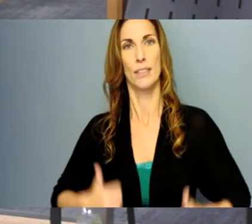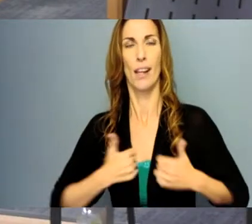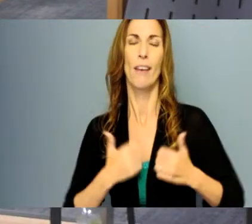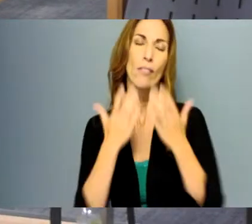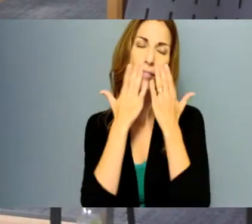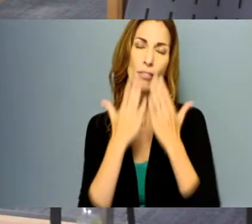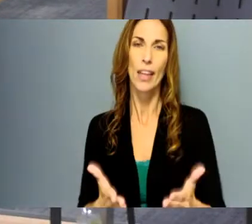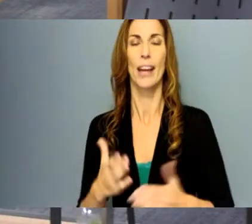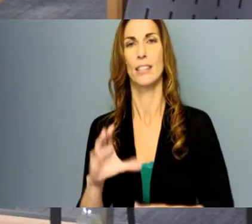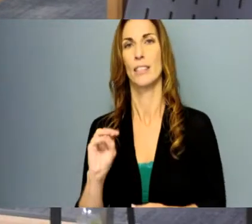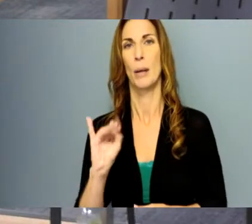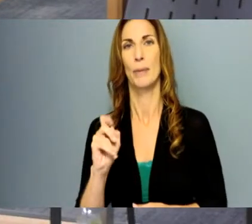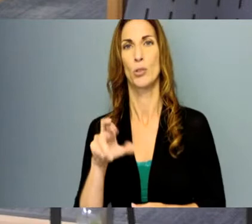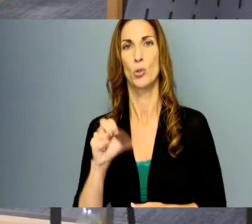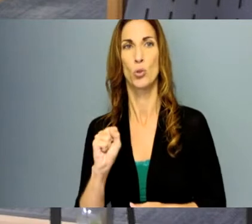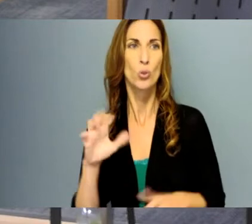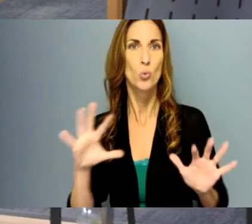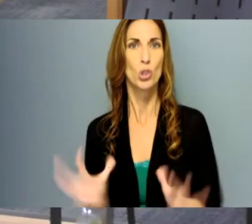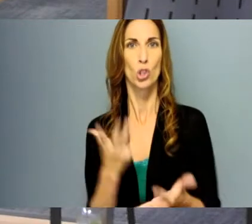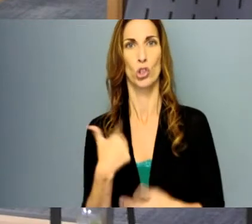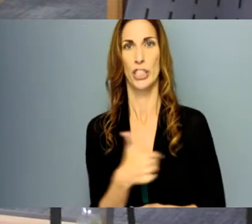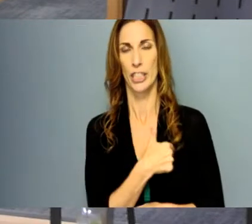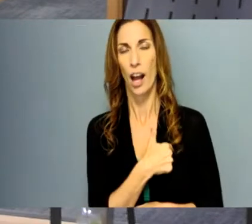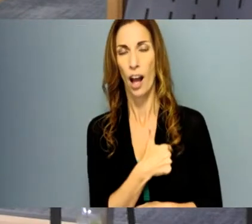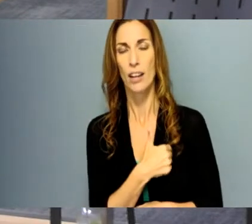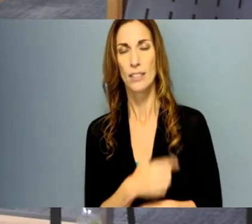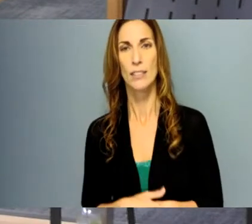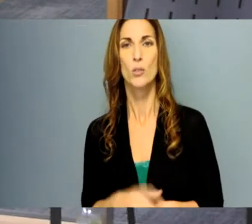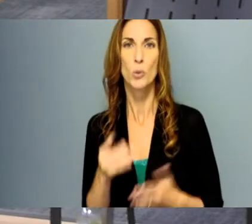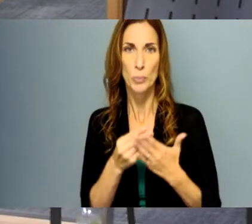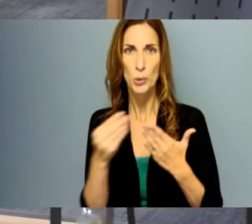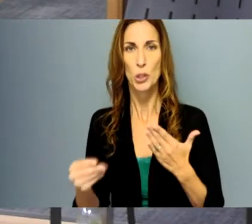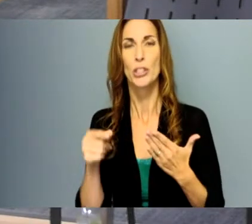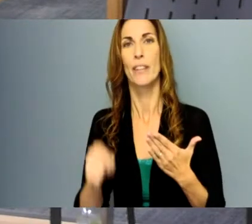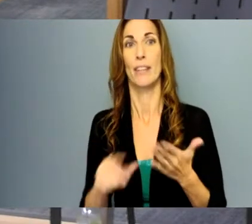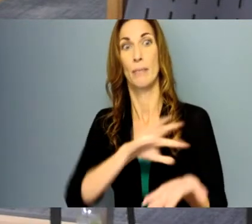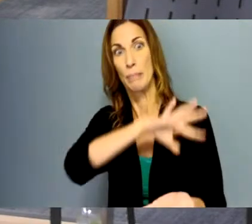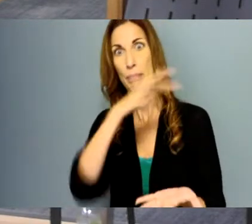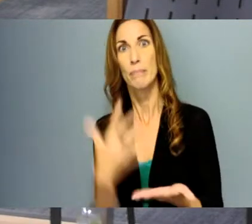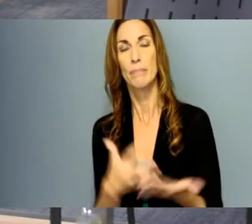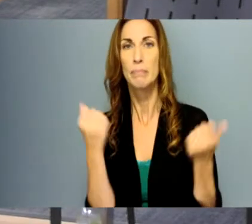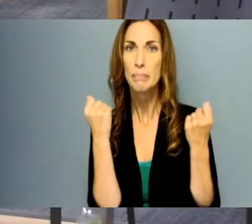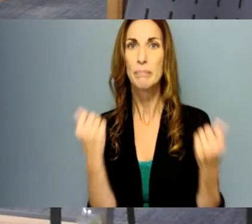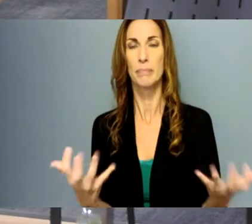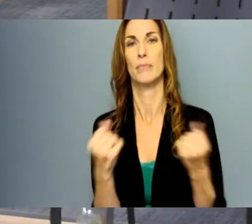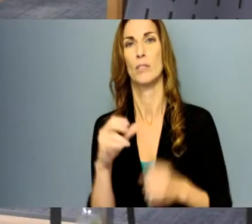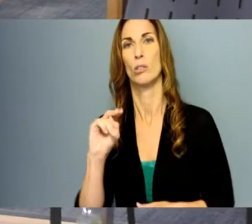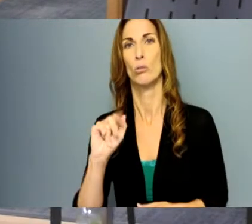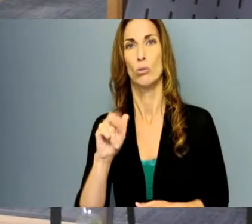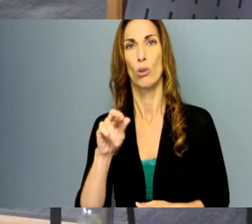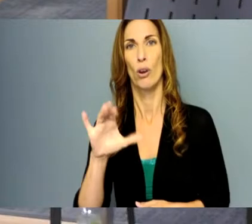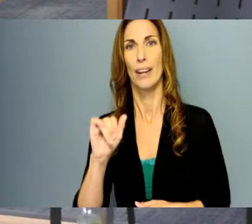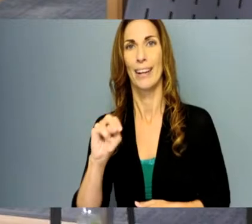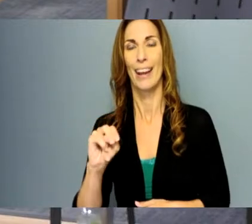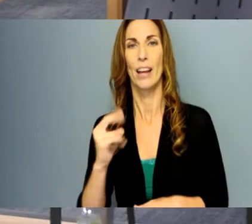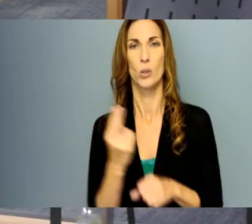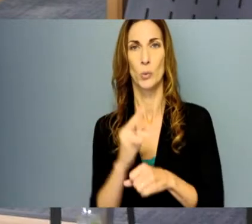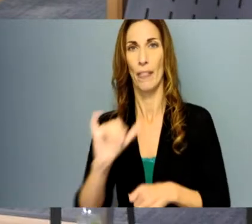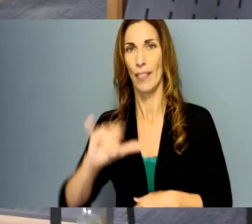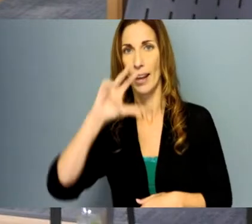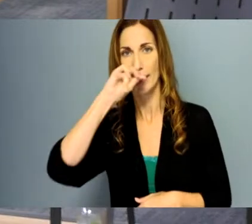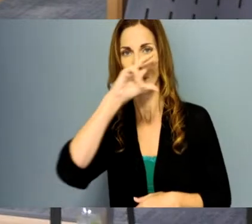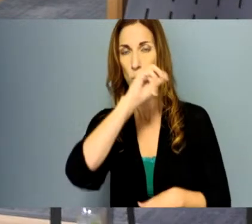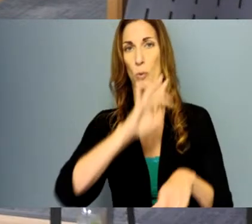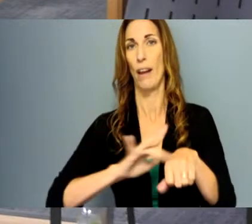the commissioners for encouraging us to purchase a significant amount of Narcan nasal spray. We have it